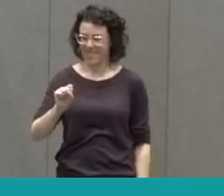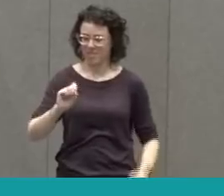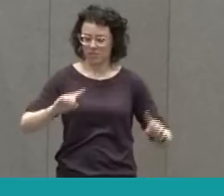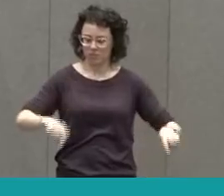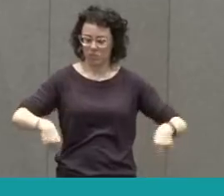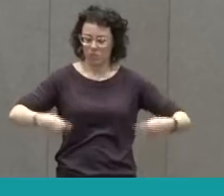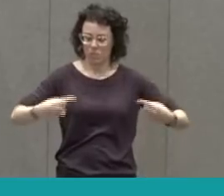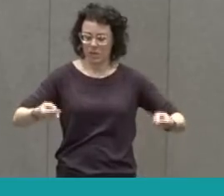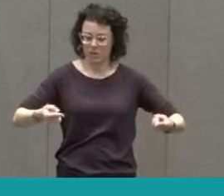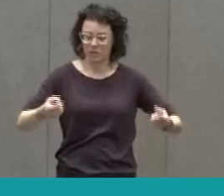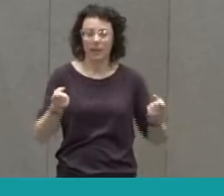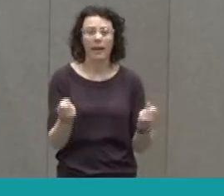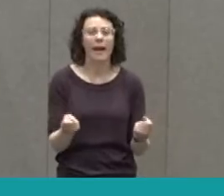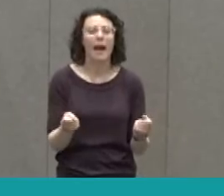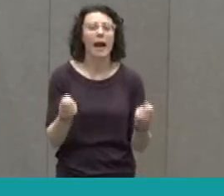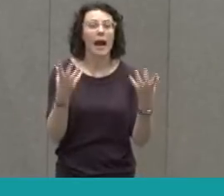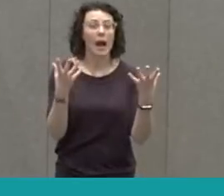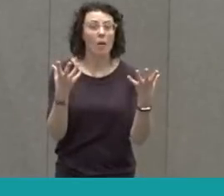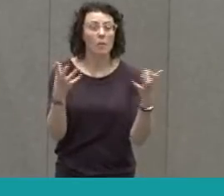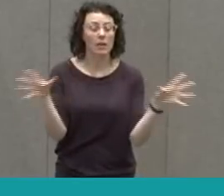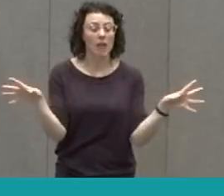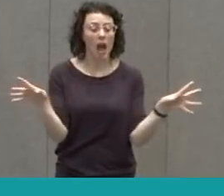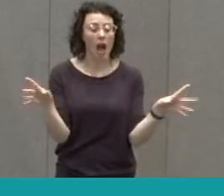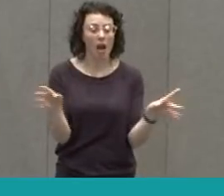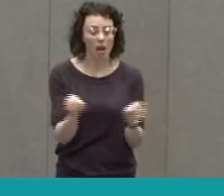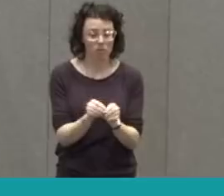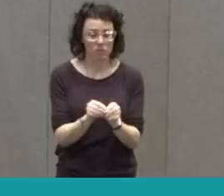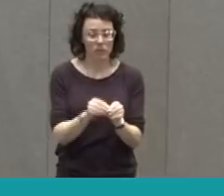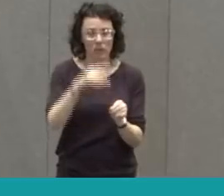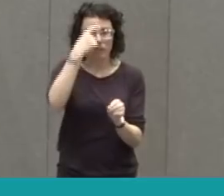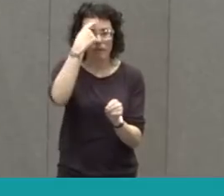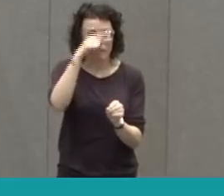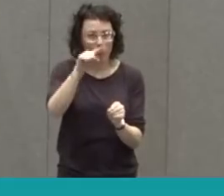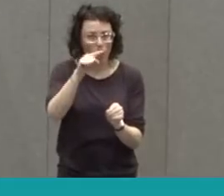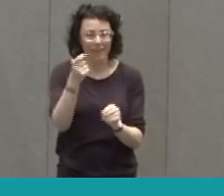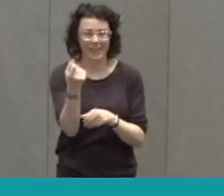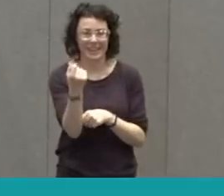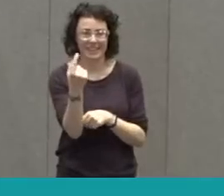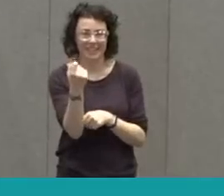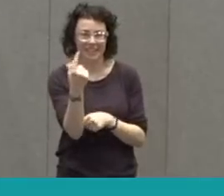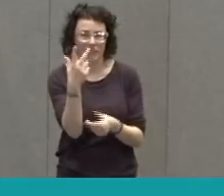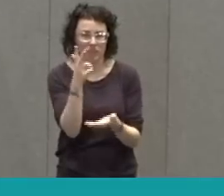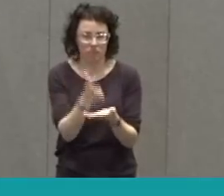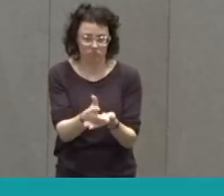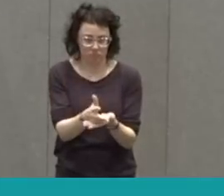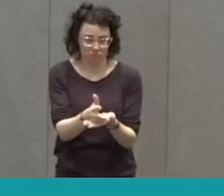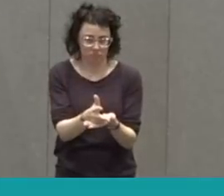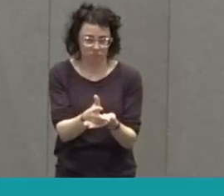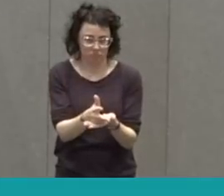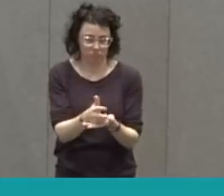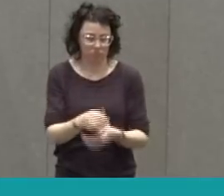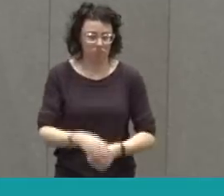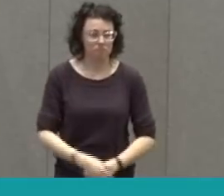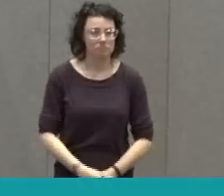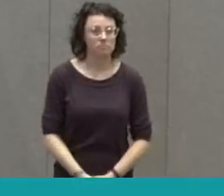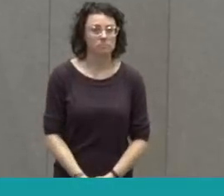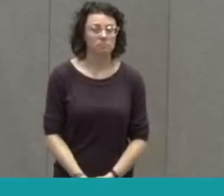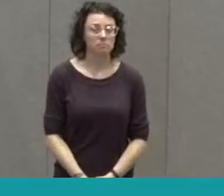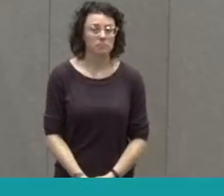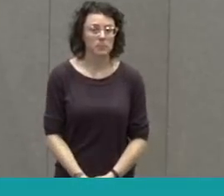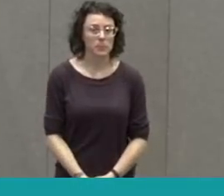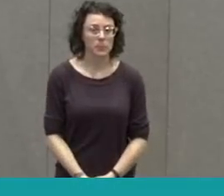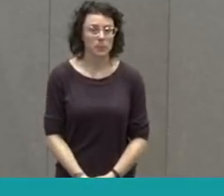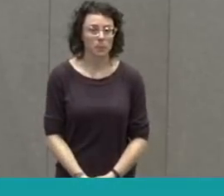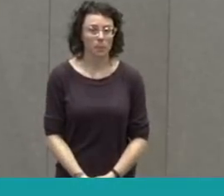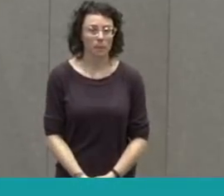11 cycles. So we need to figure out the wheels. What information, I'm going to circle